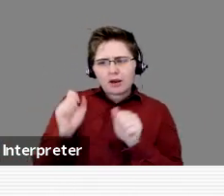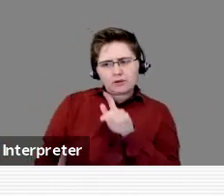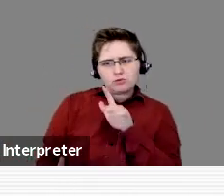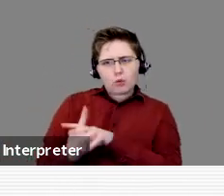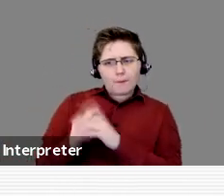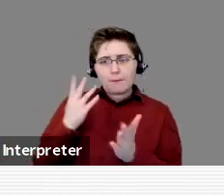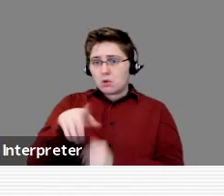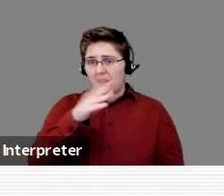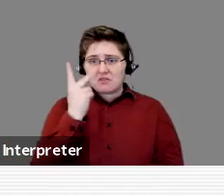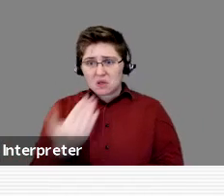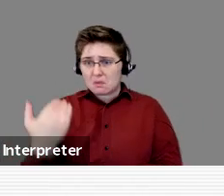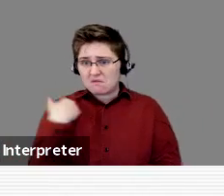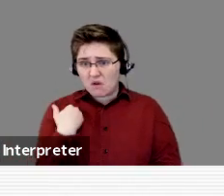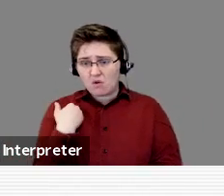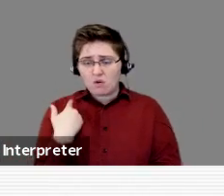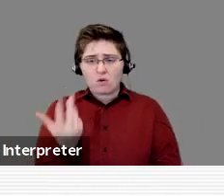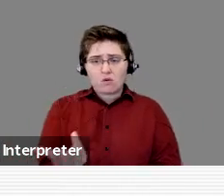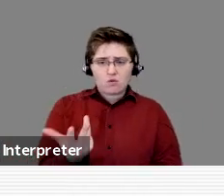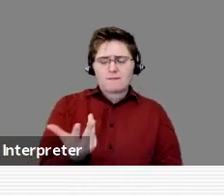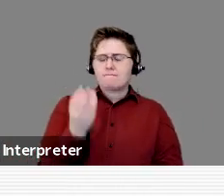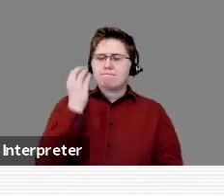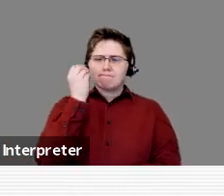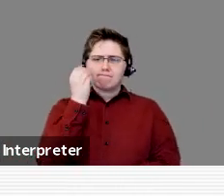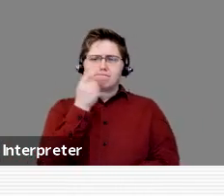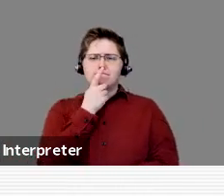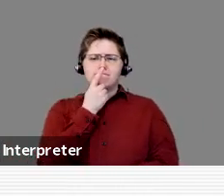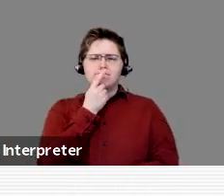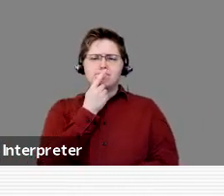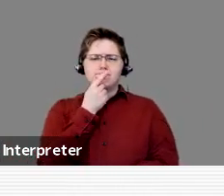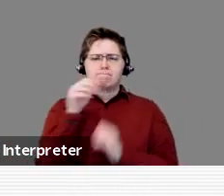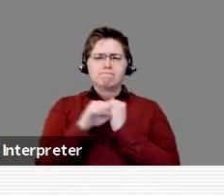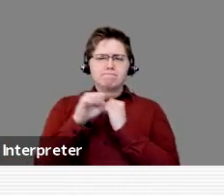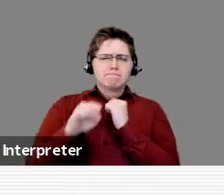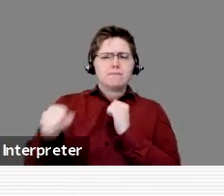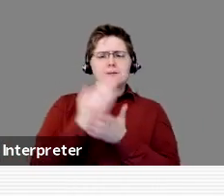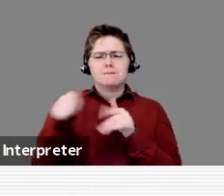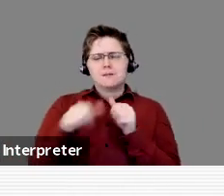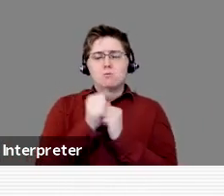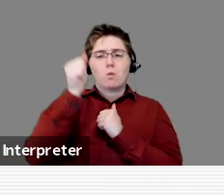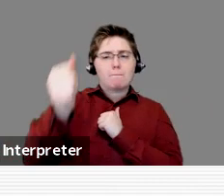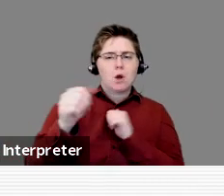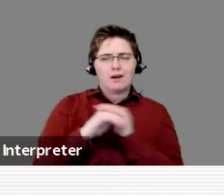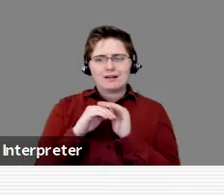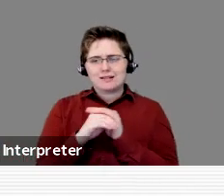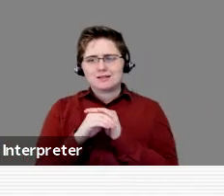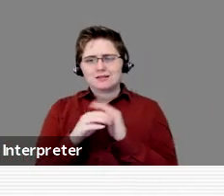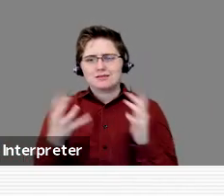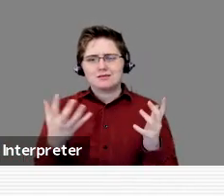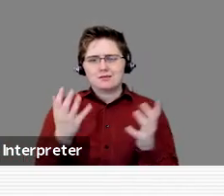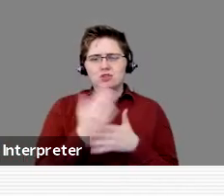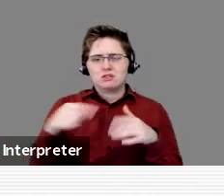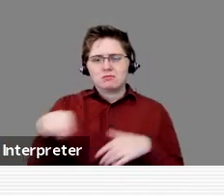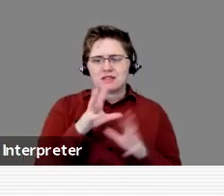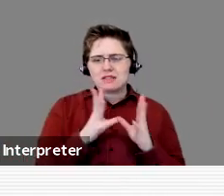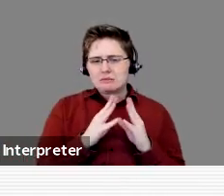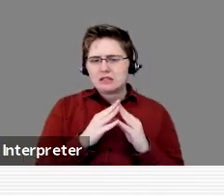maybe you didn't see before at some of these public meetings, and consider extending some of this remote access to some of these